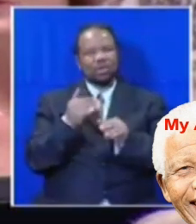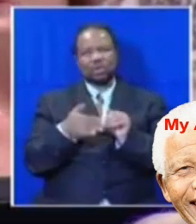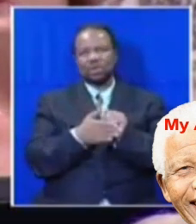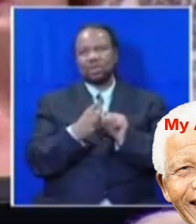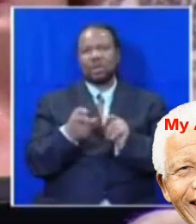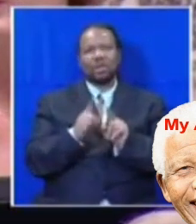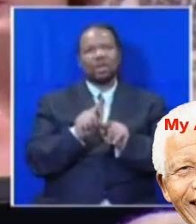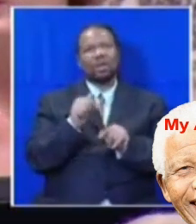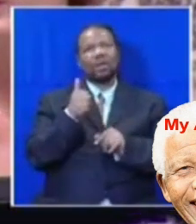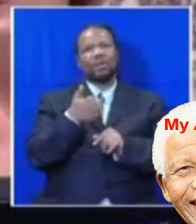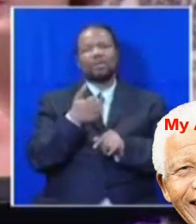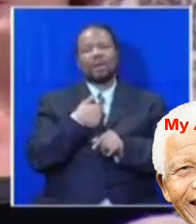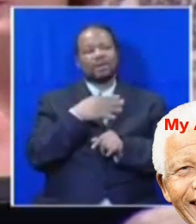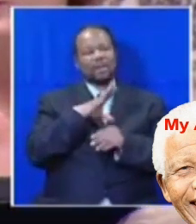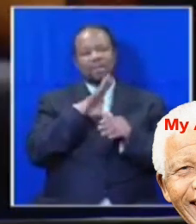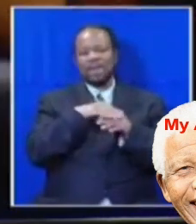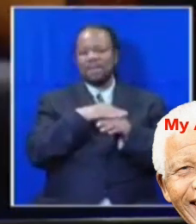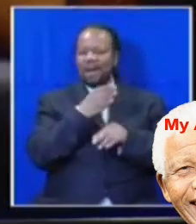around. is not a point of order. Yes.